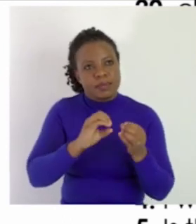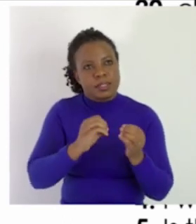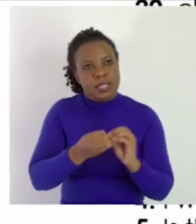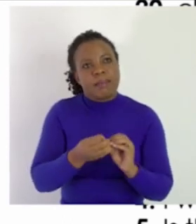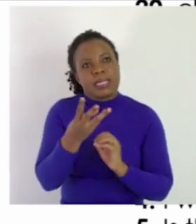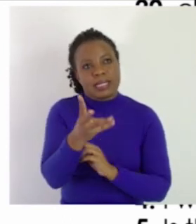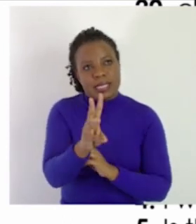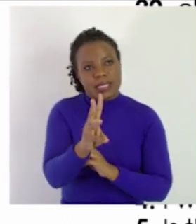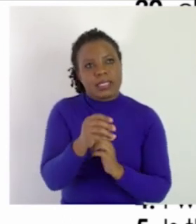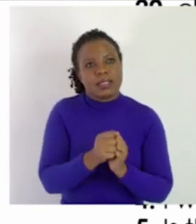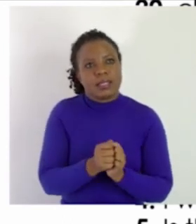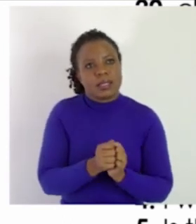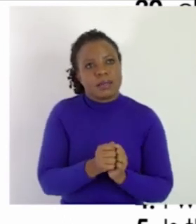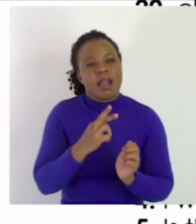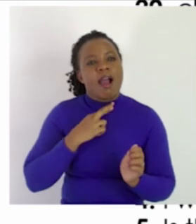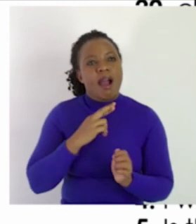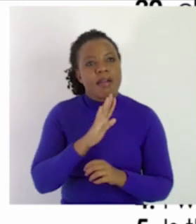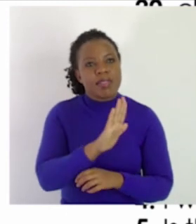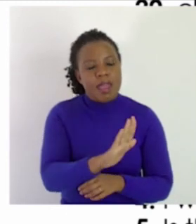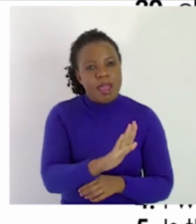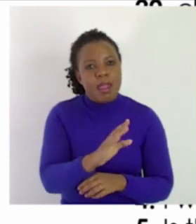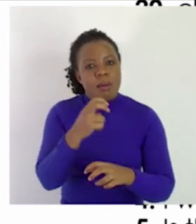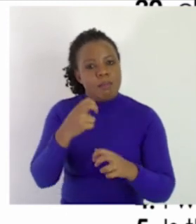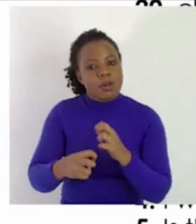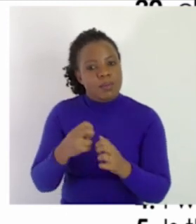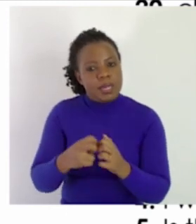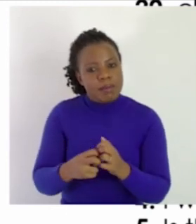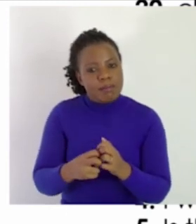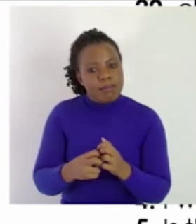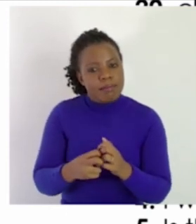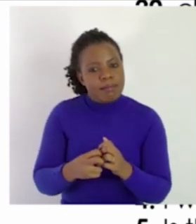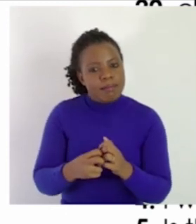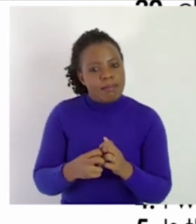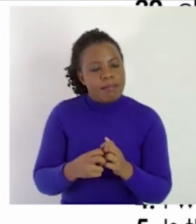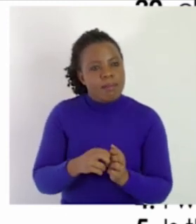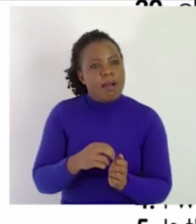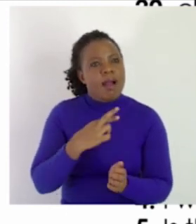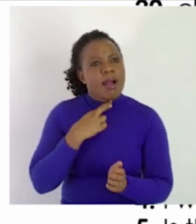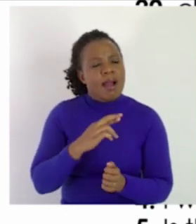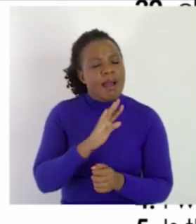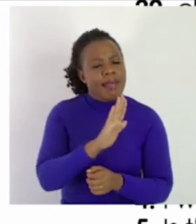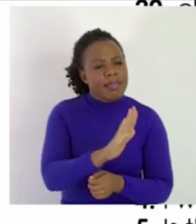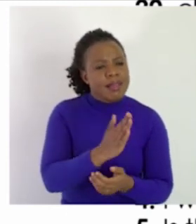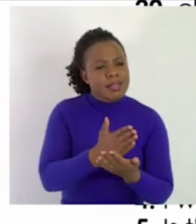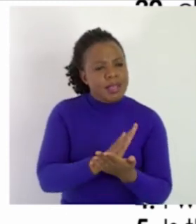are there dash problems? Are there some problems? Are there any